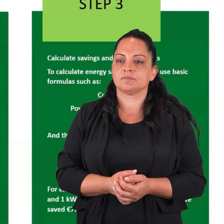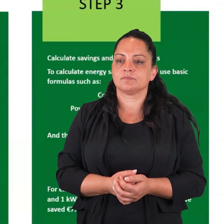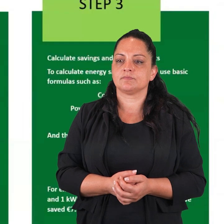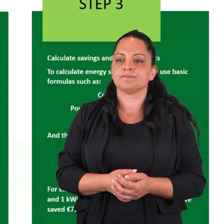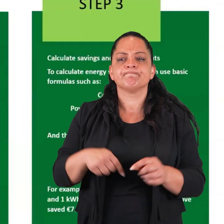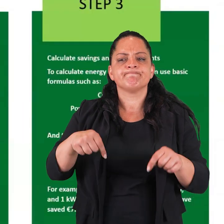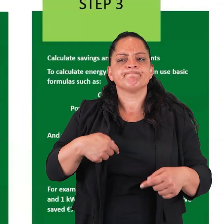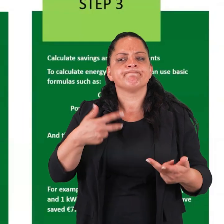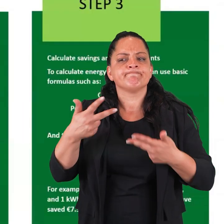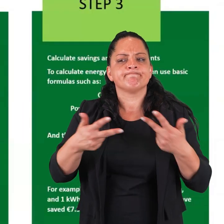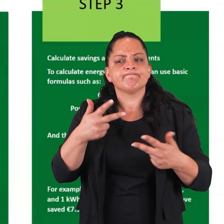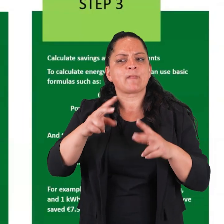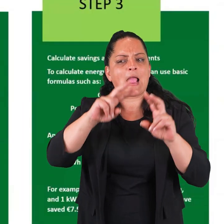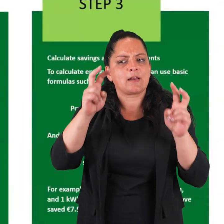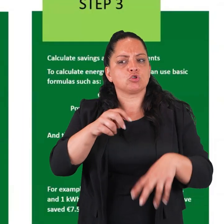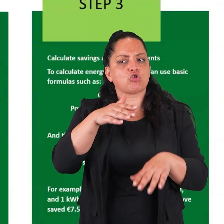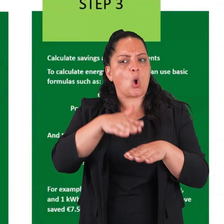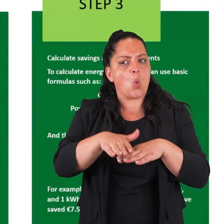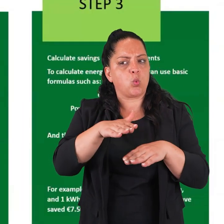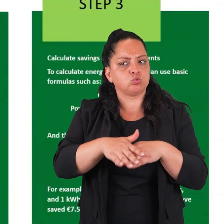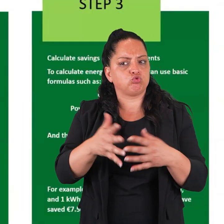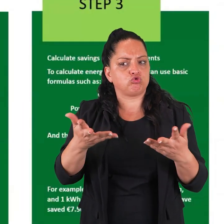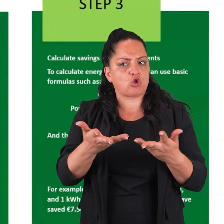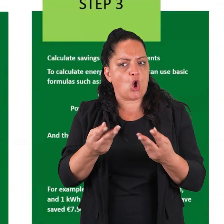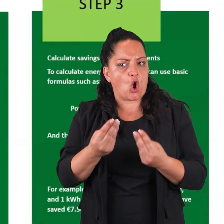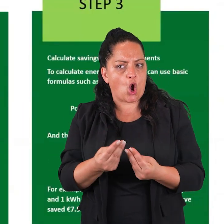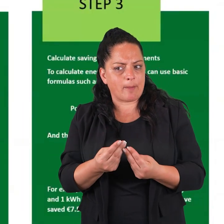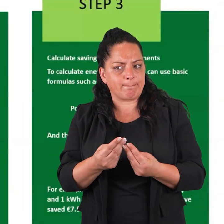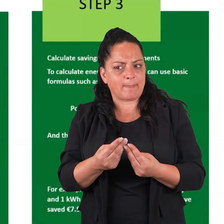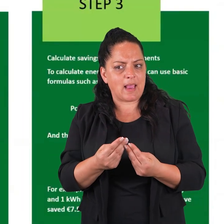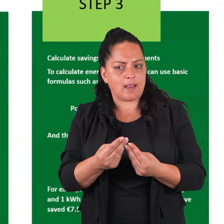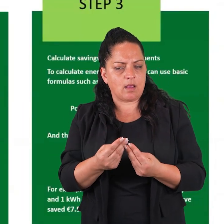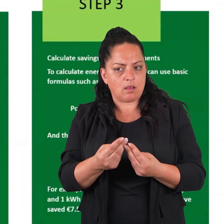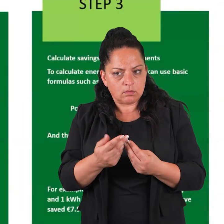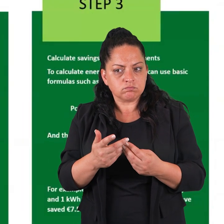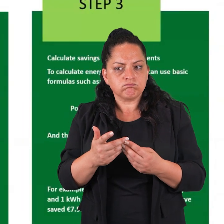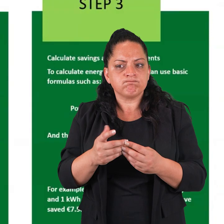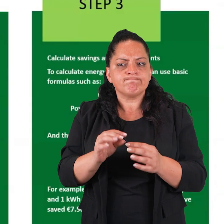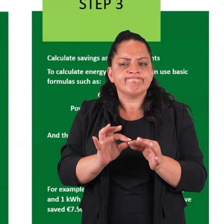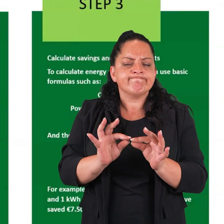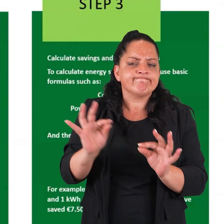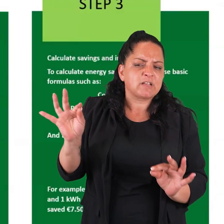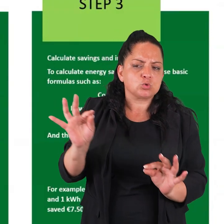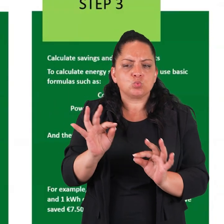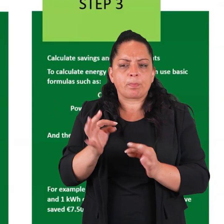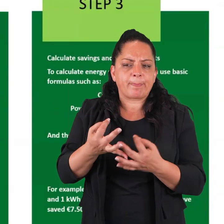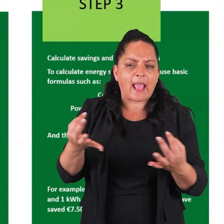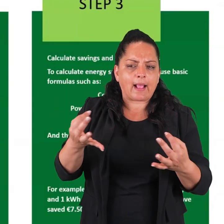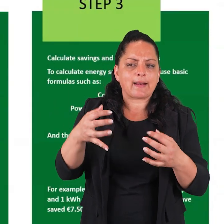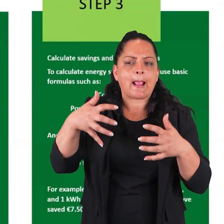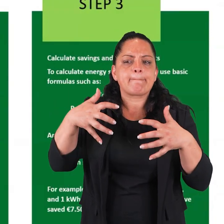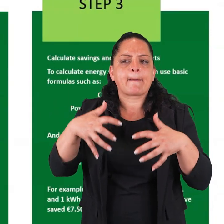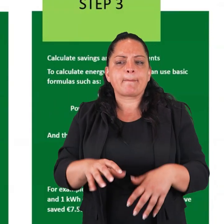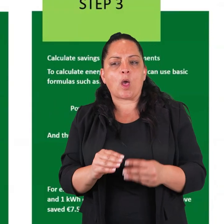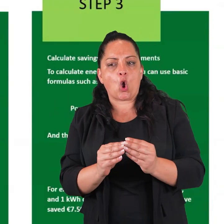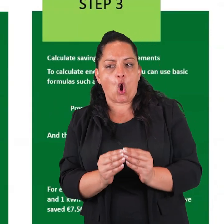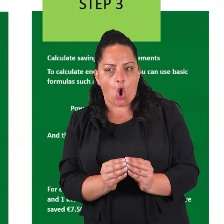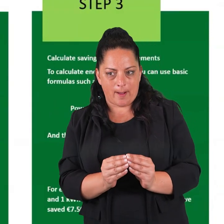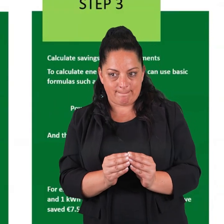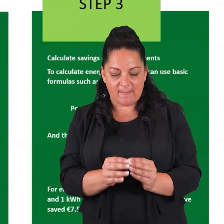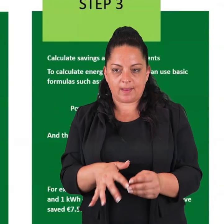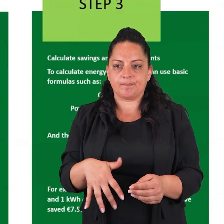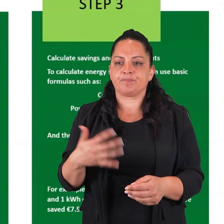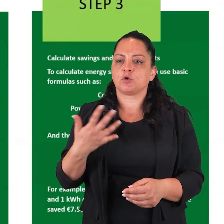Let's now talk about the use of energy, so how to measure and to reduce